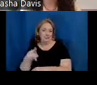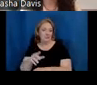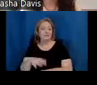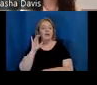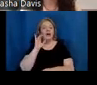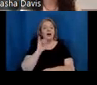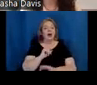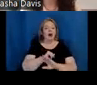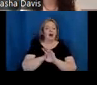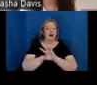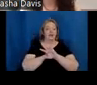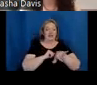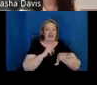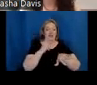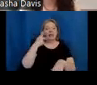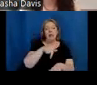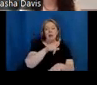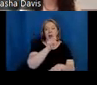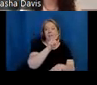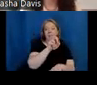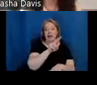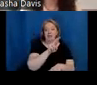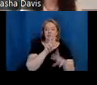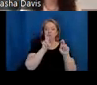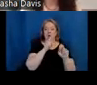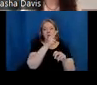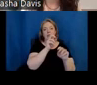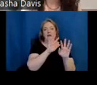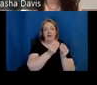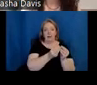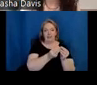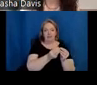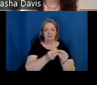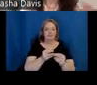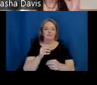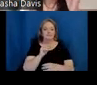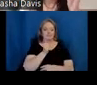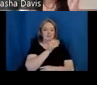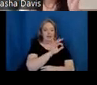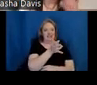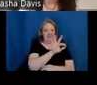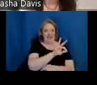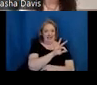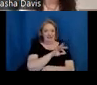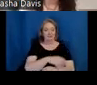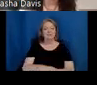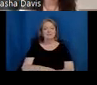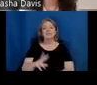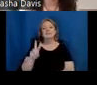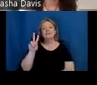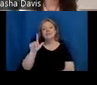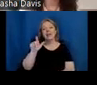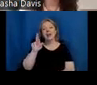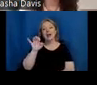family. Then this is taken in 1979. As mentioned by Valerie earlier in the program,